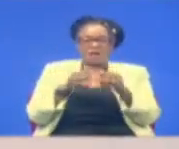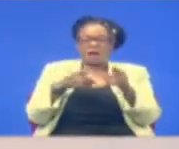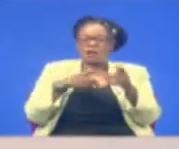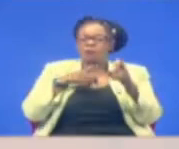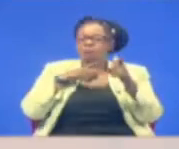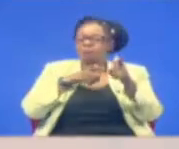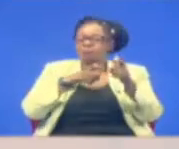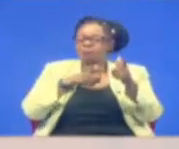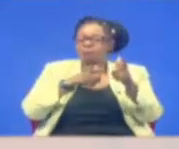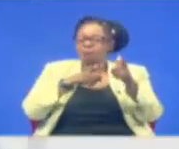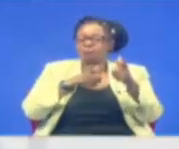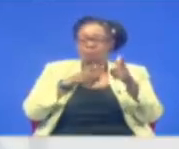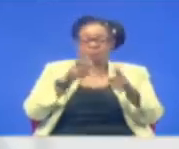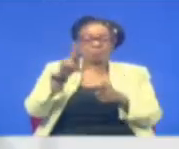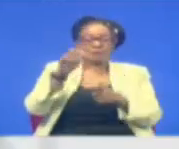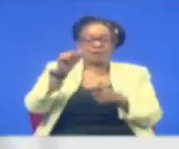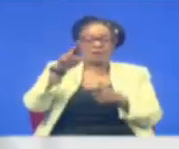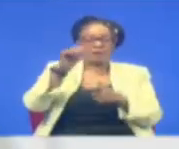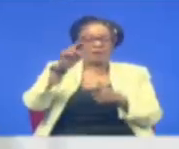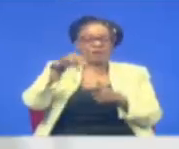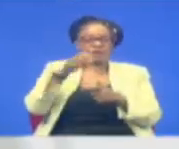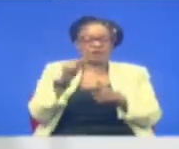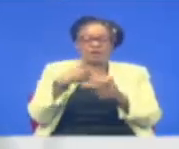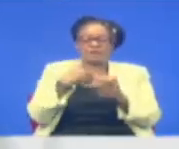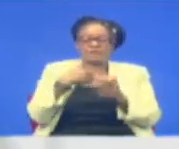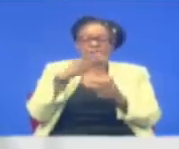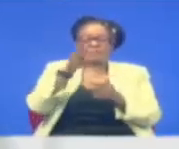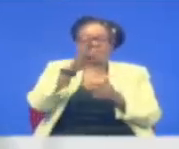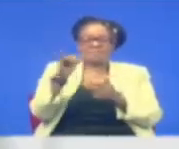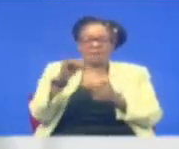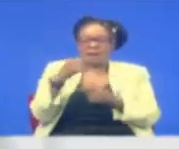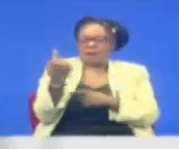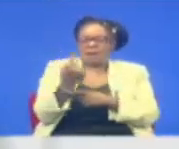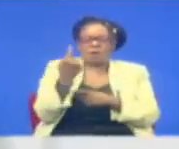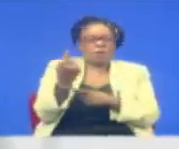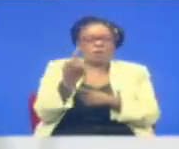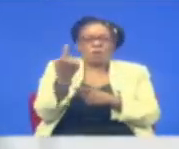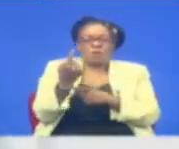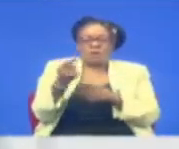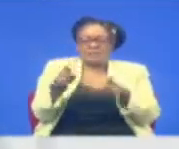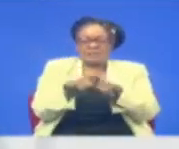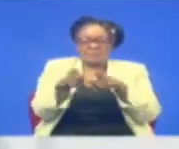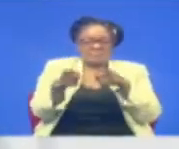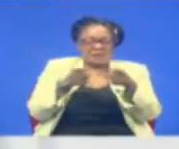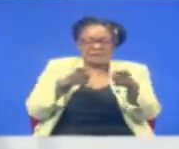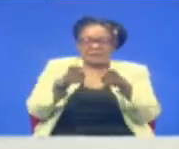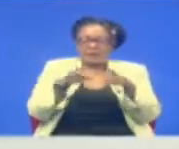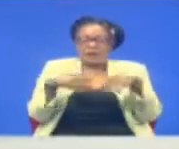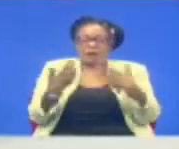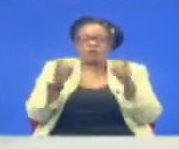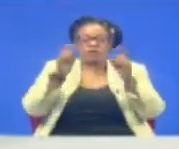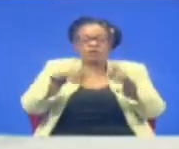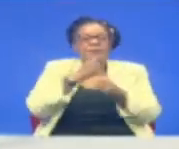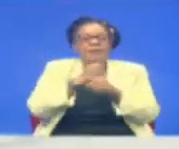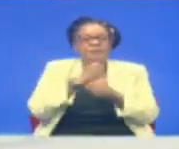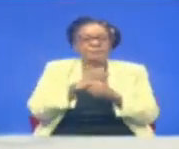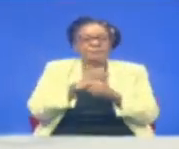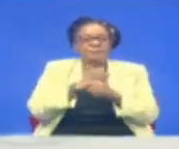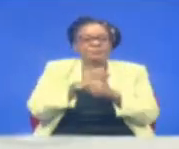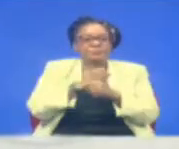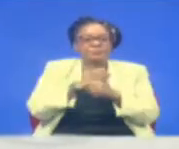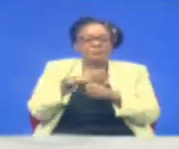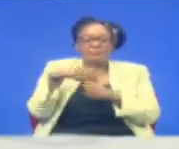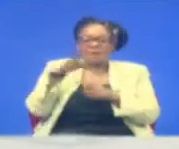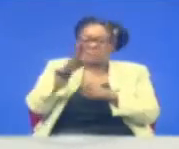PS Karanja Kibicho of running the BBI show solo and micromanaging how it will be handled. BBI should not be